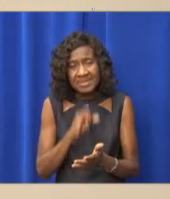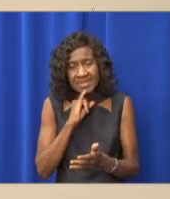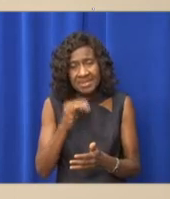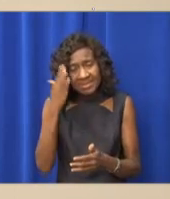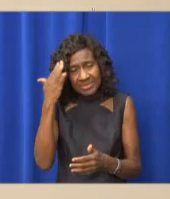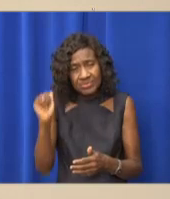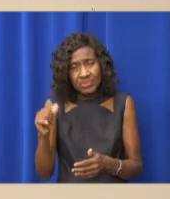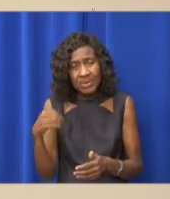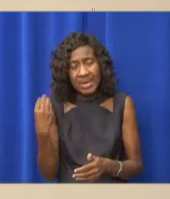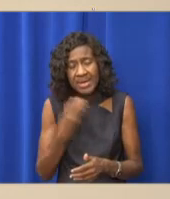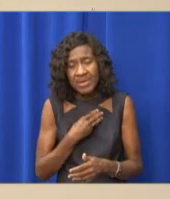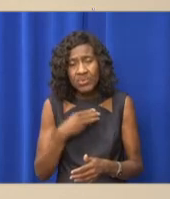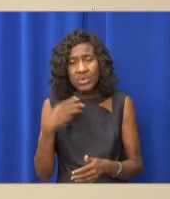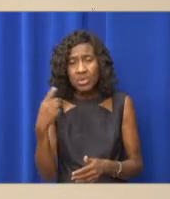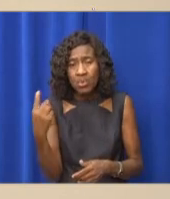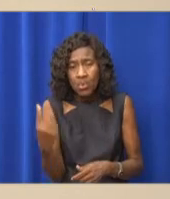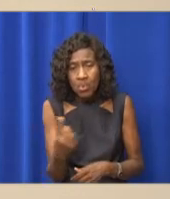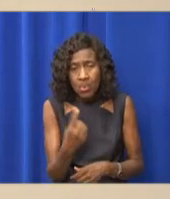far had only the one